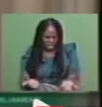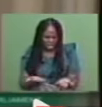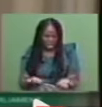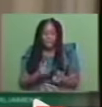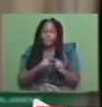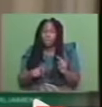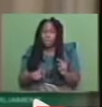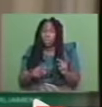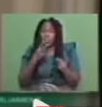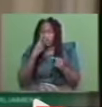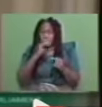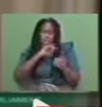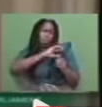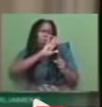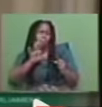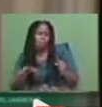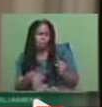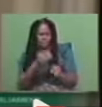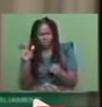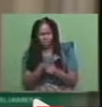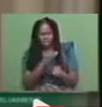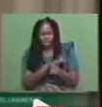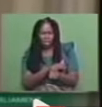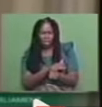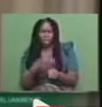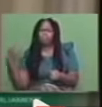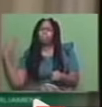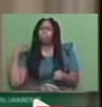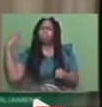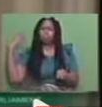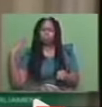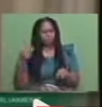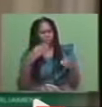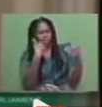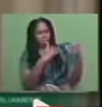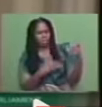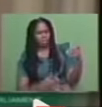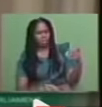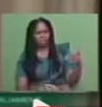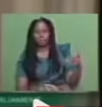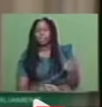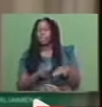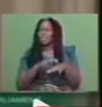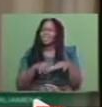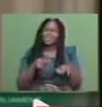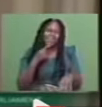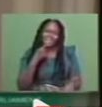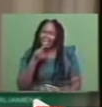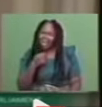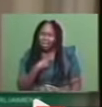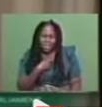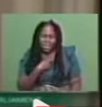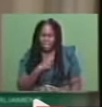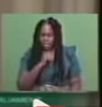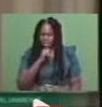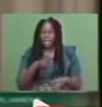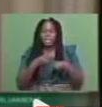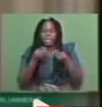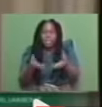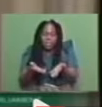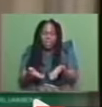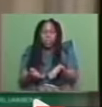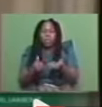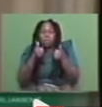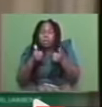seen and can be read. It is there for anyone who wishes to see. So don't come and tell me I didn't give you any suggestions. I have an entire plan, which I shared with the